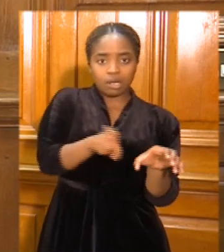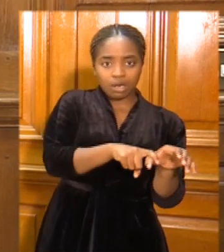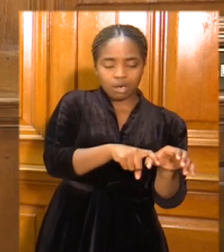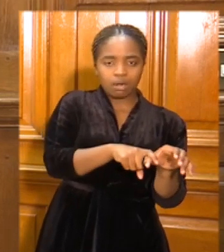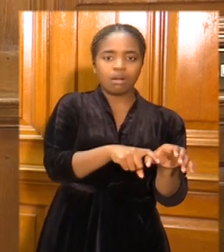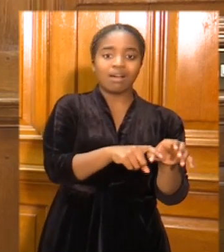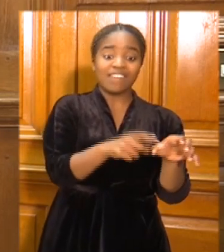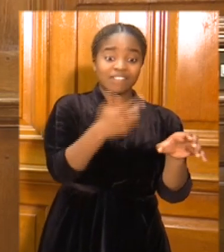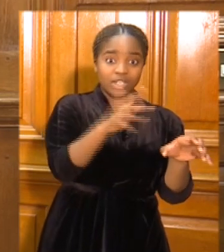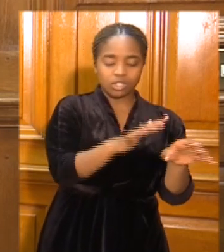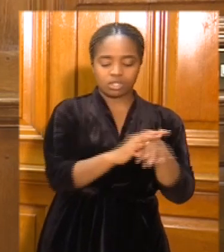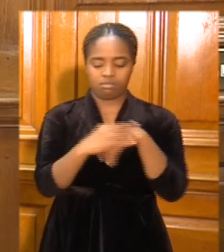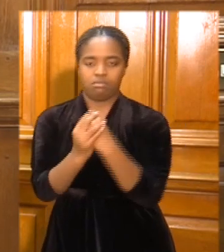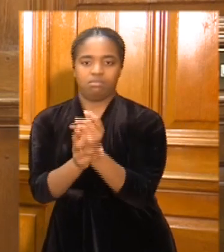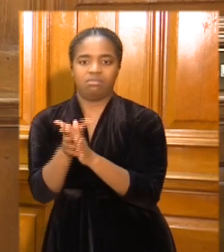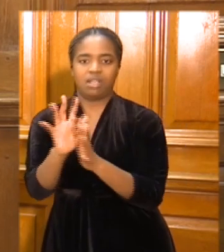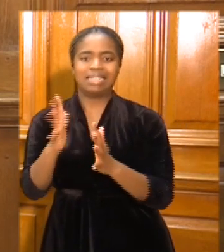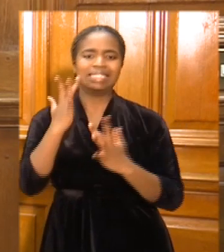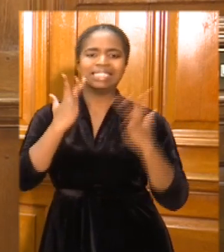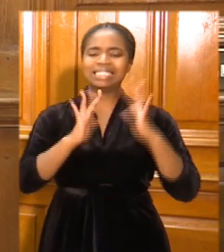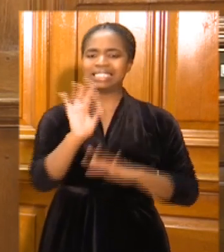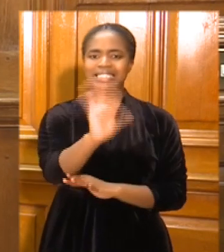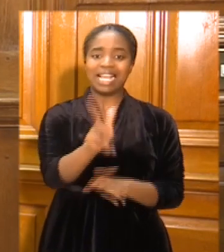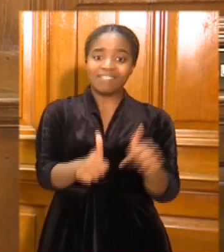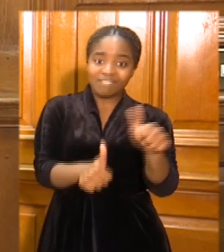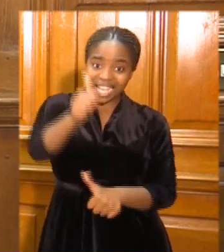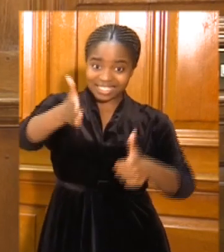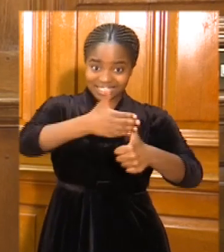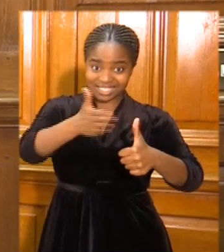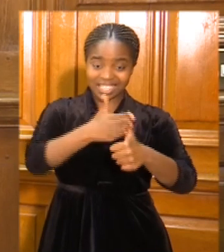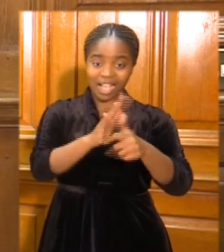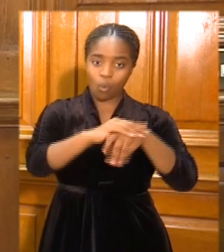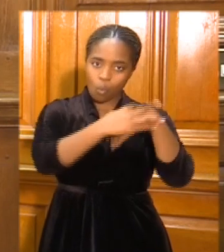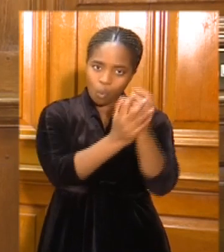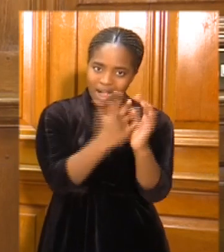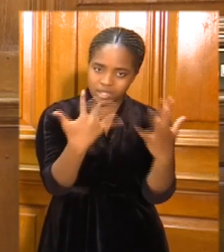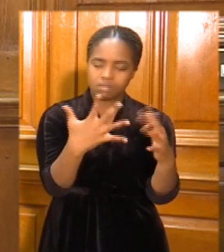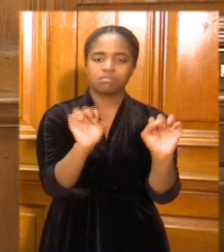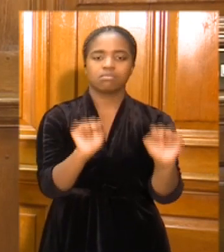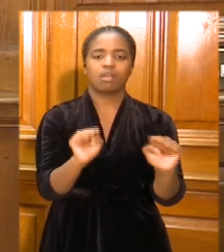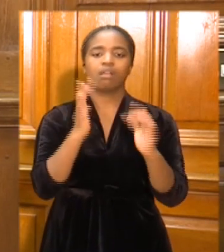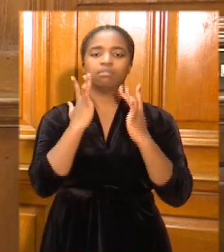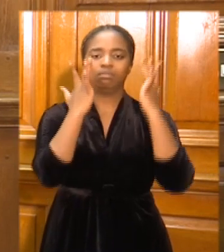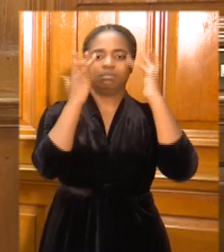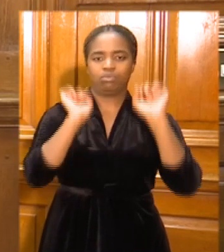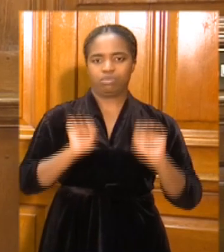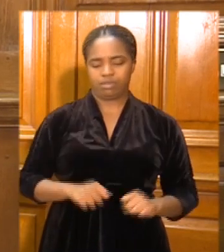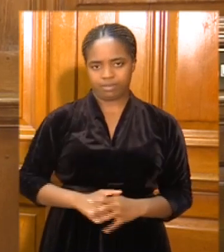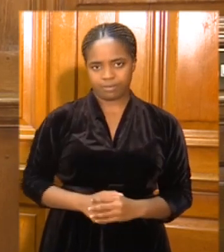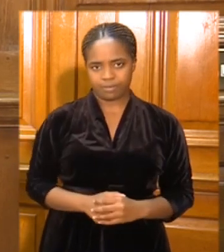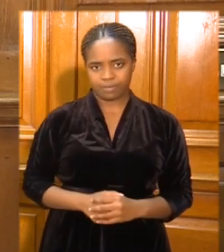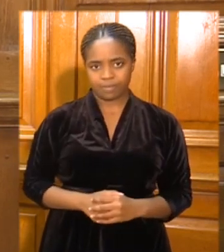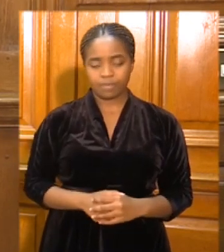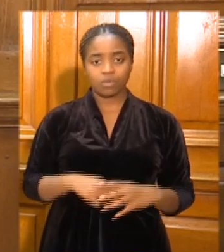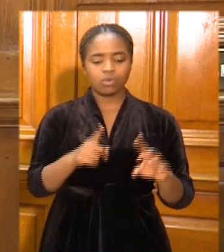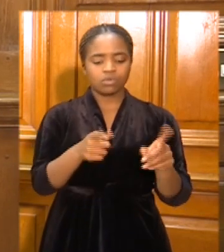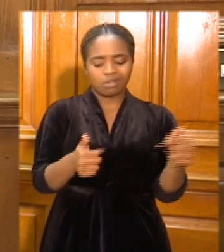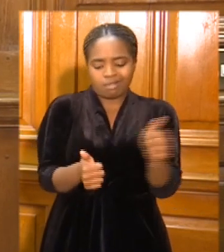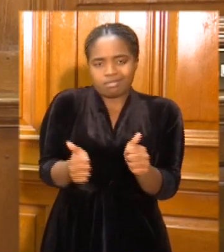their faces with unwashed hands. Commuters will also need to keep a safe distance from other